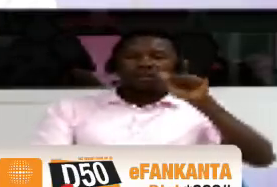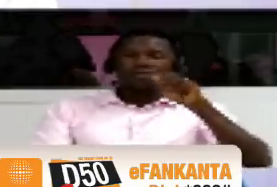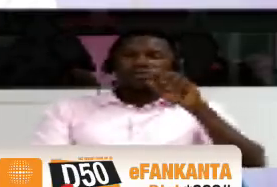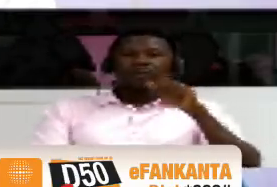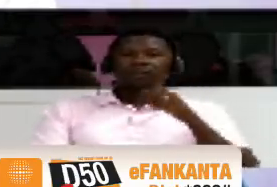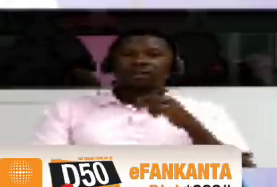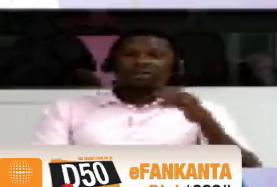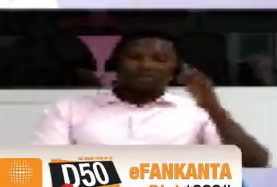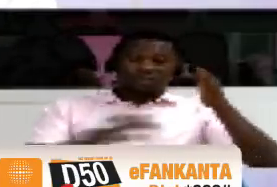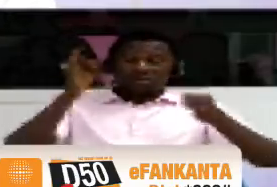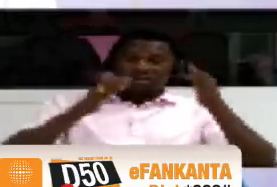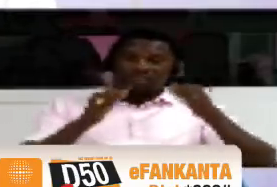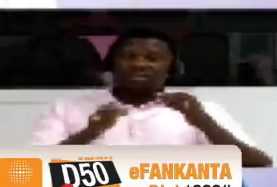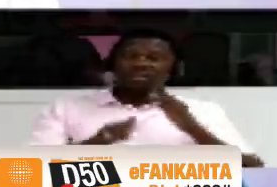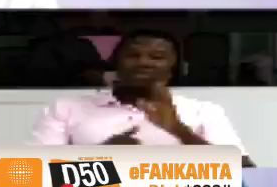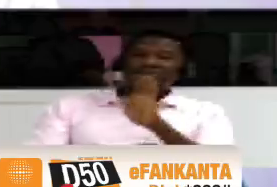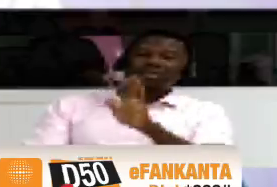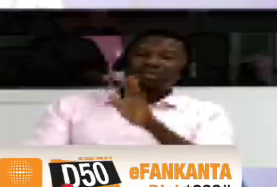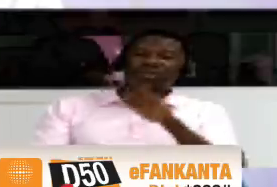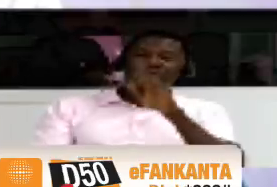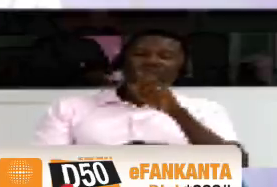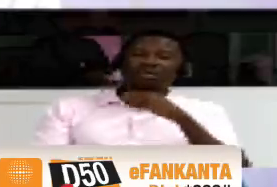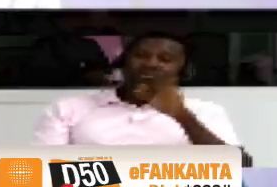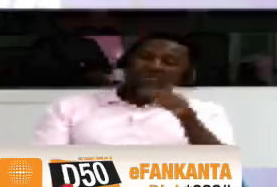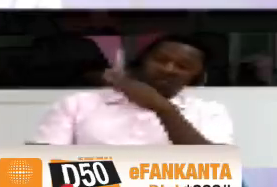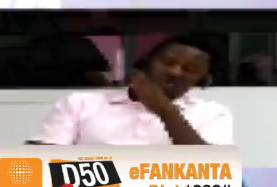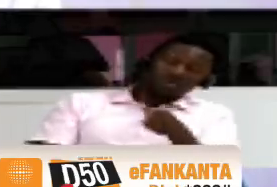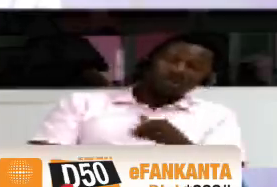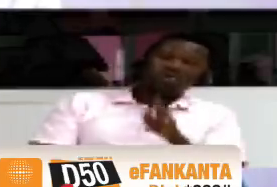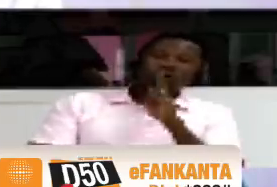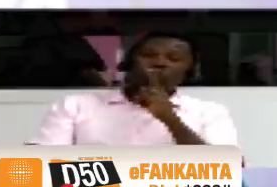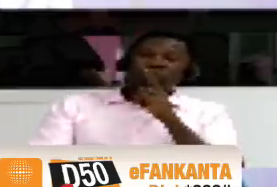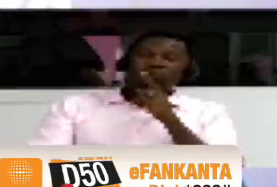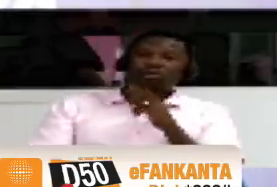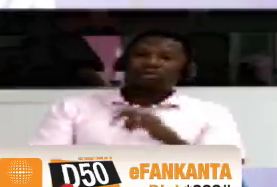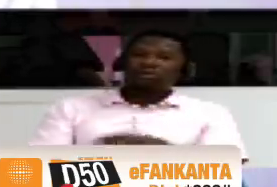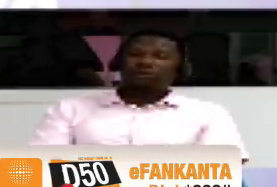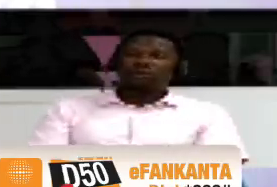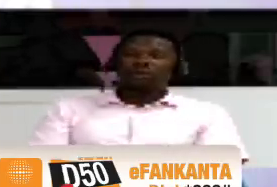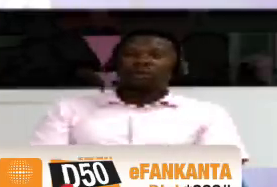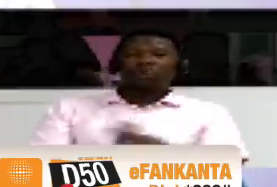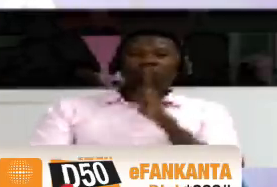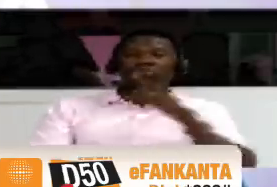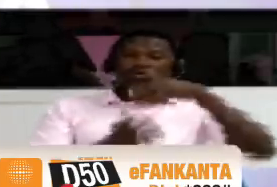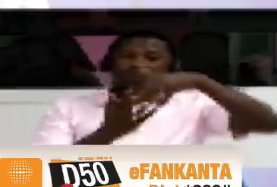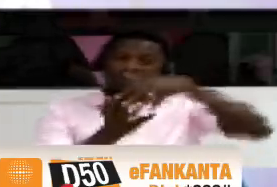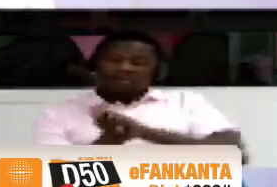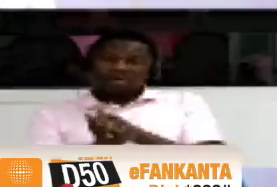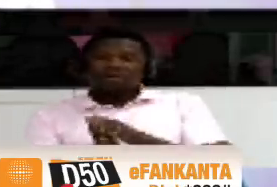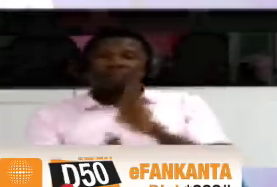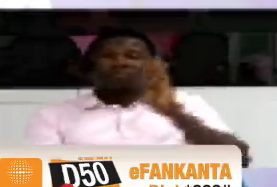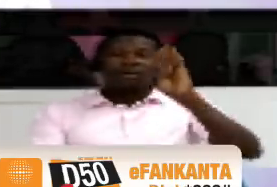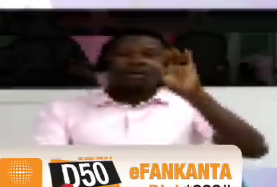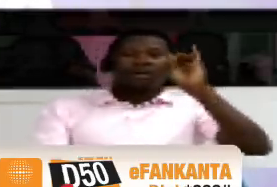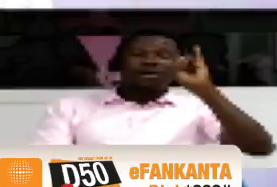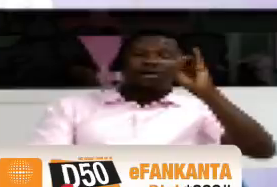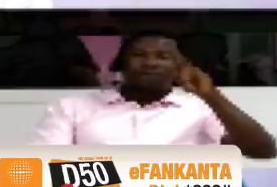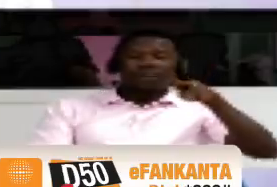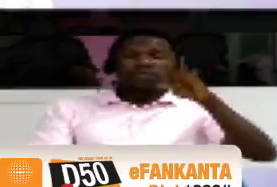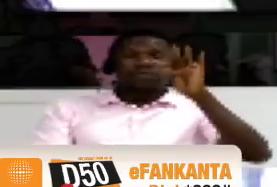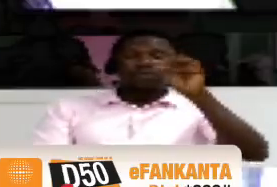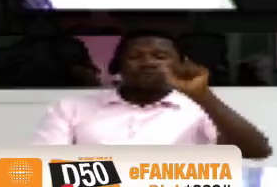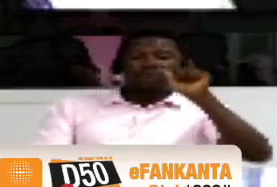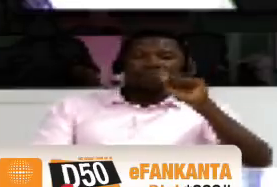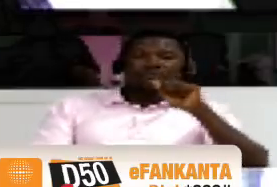who raped Binta Abari, Bintamane? Bintamane, exactly. So at